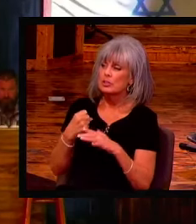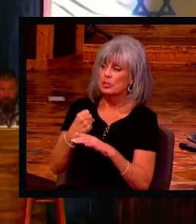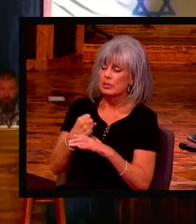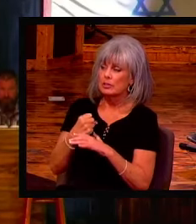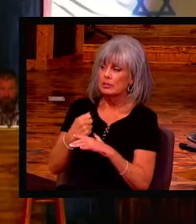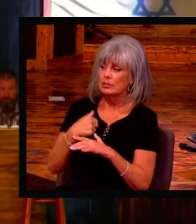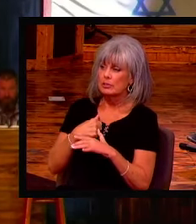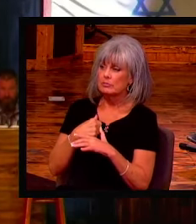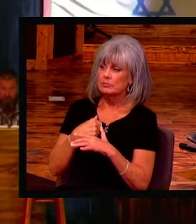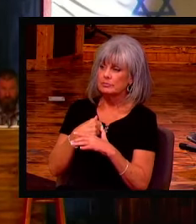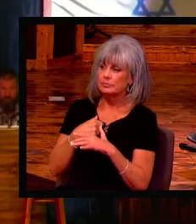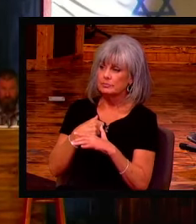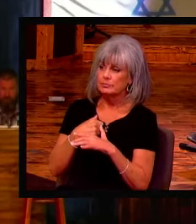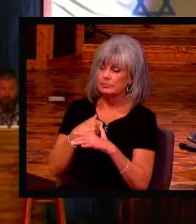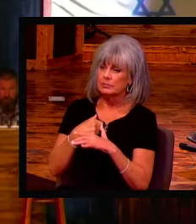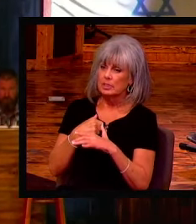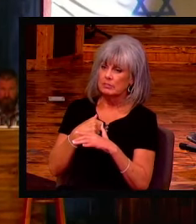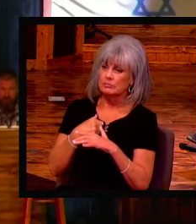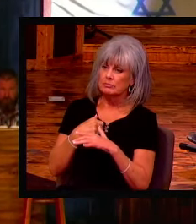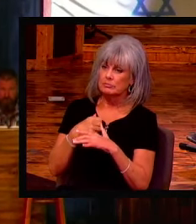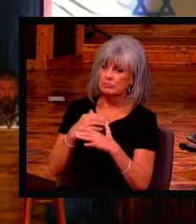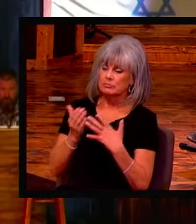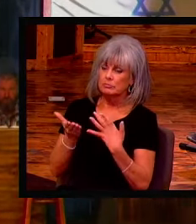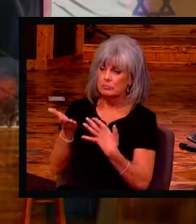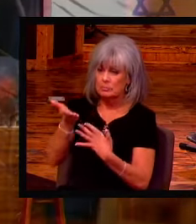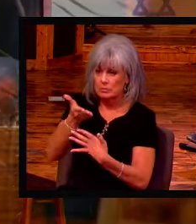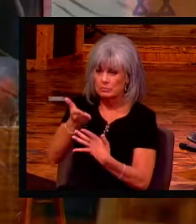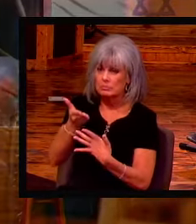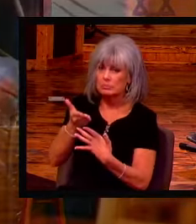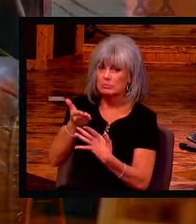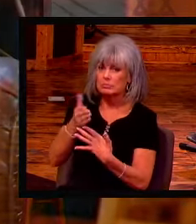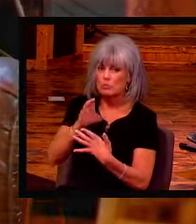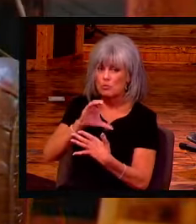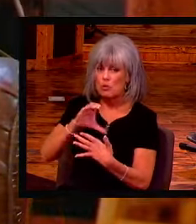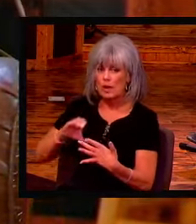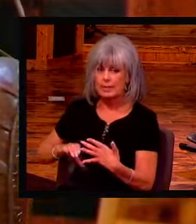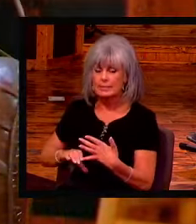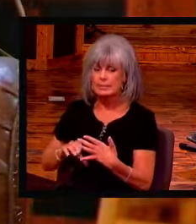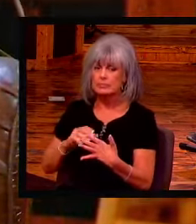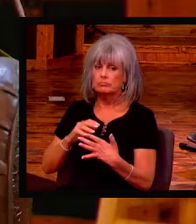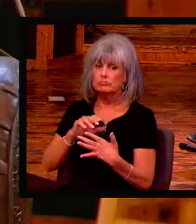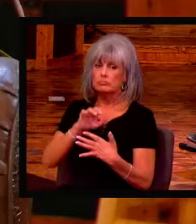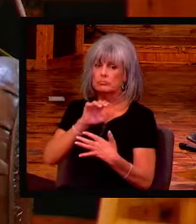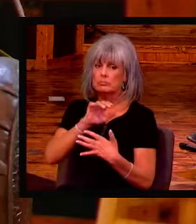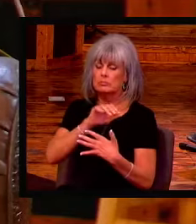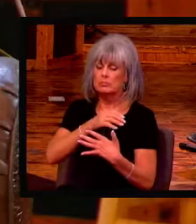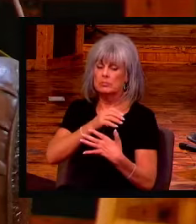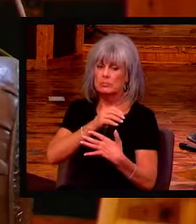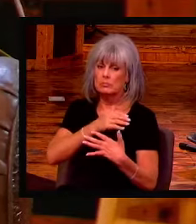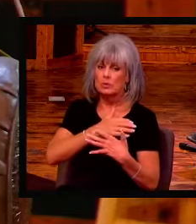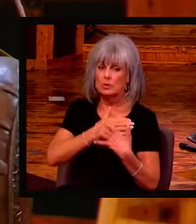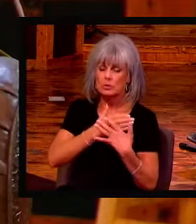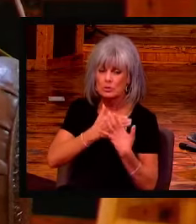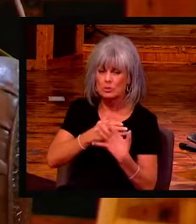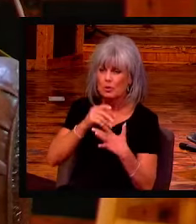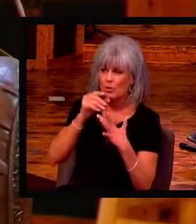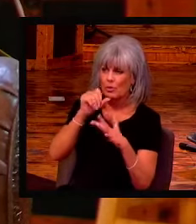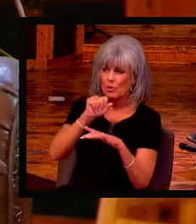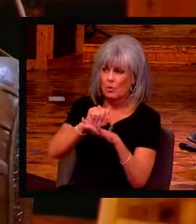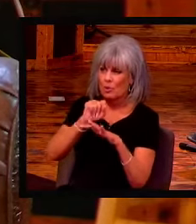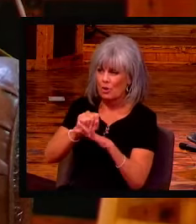in Christ, Romans 10:9 is the new verse. Yeah. Read it, work it, you'll